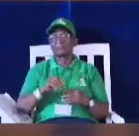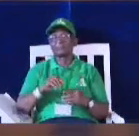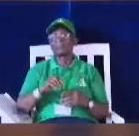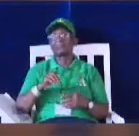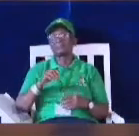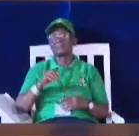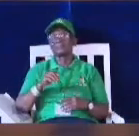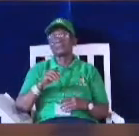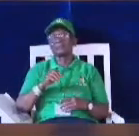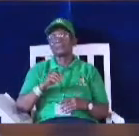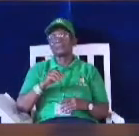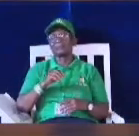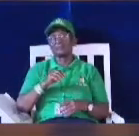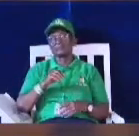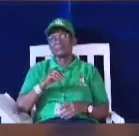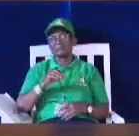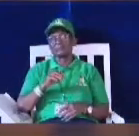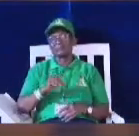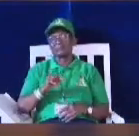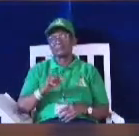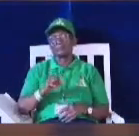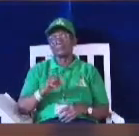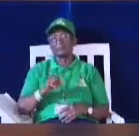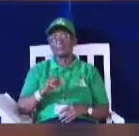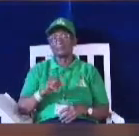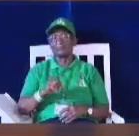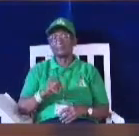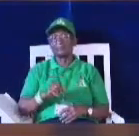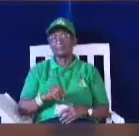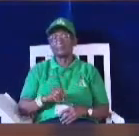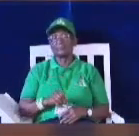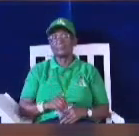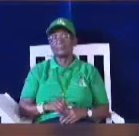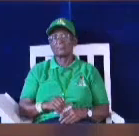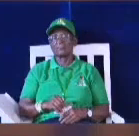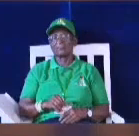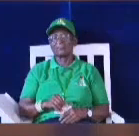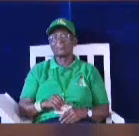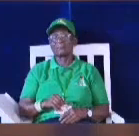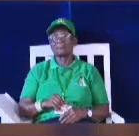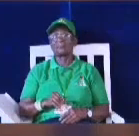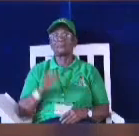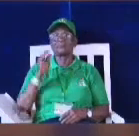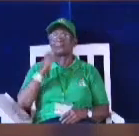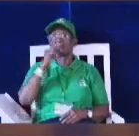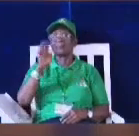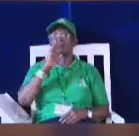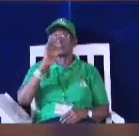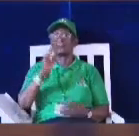must be someone who will come back to say thank you to God.